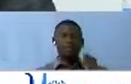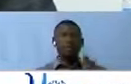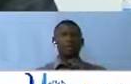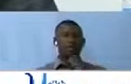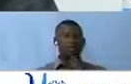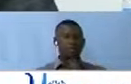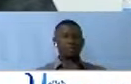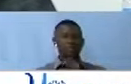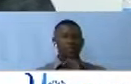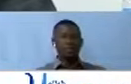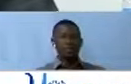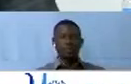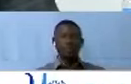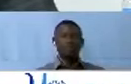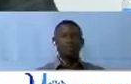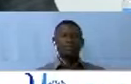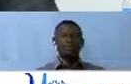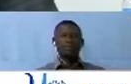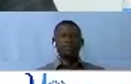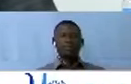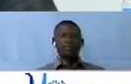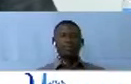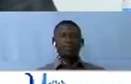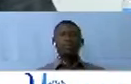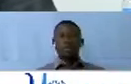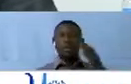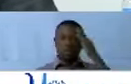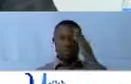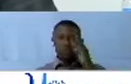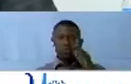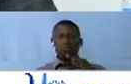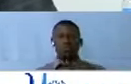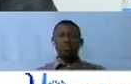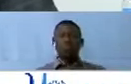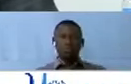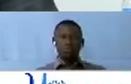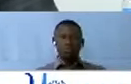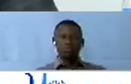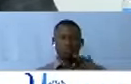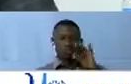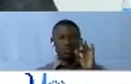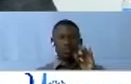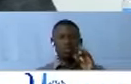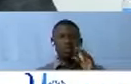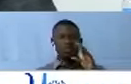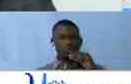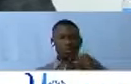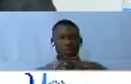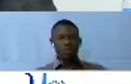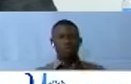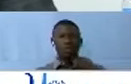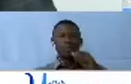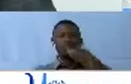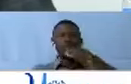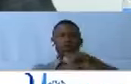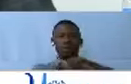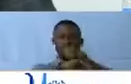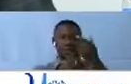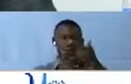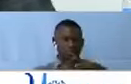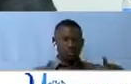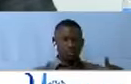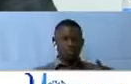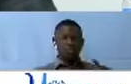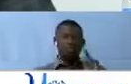Mr. Cham, I know that you intend to speak in the English language. Yes, sir. But we should